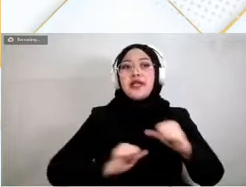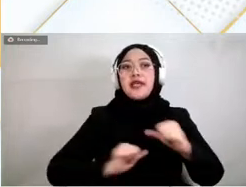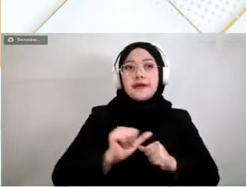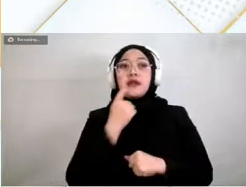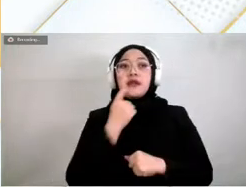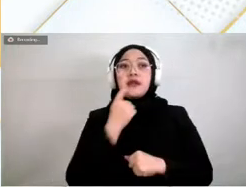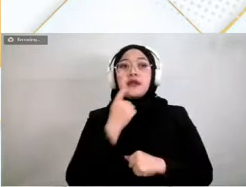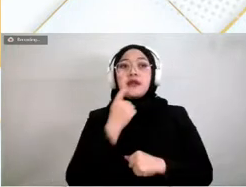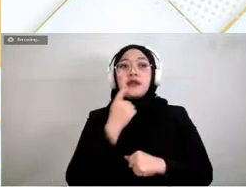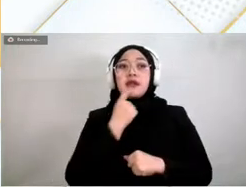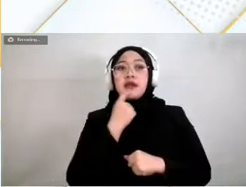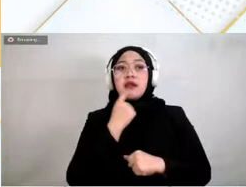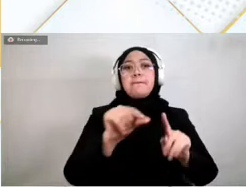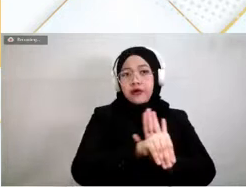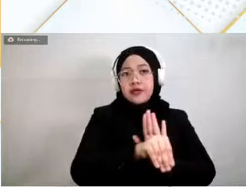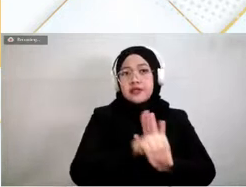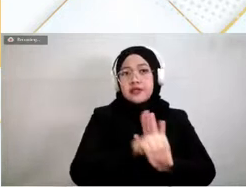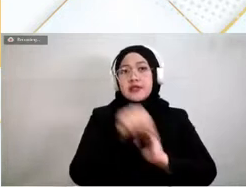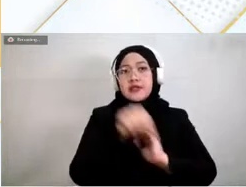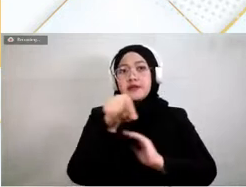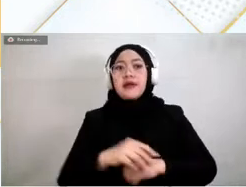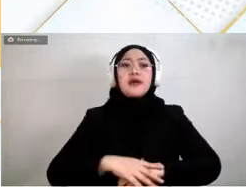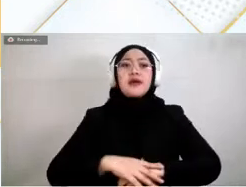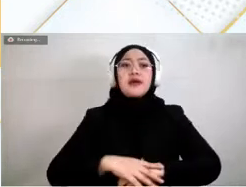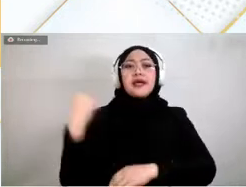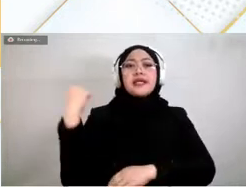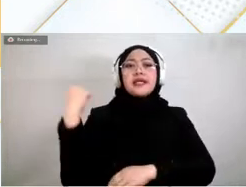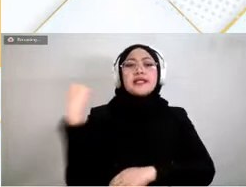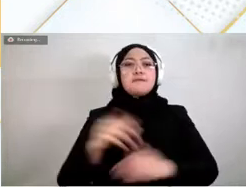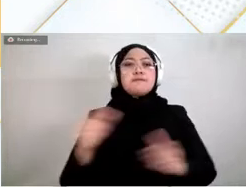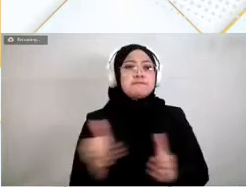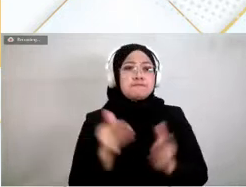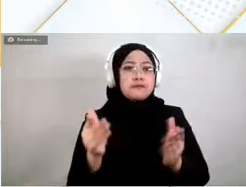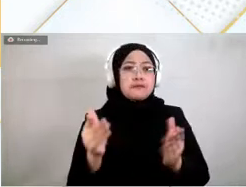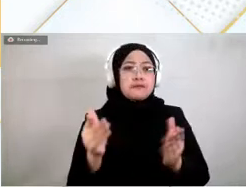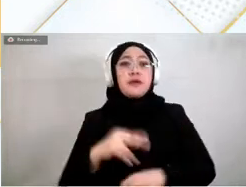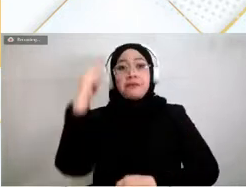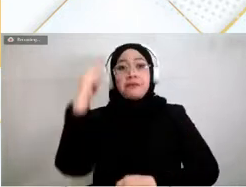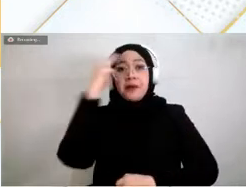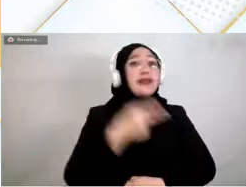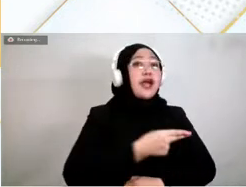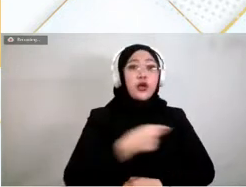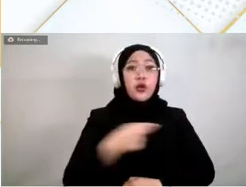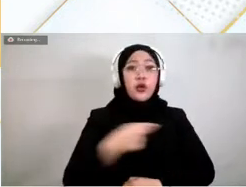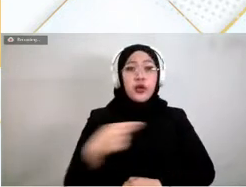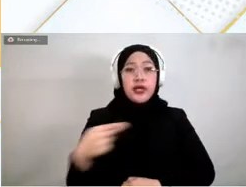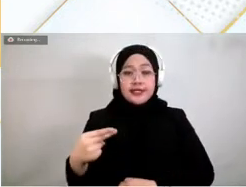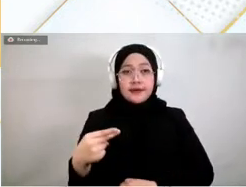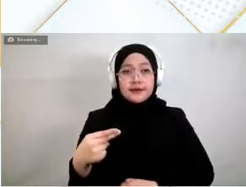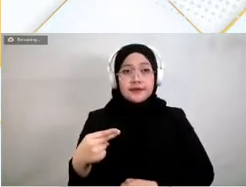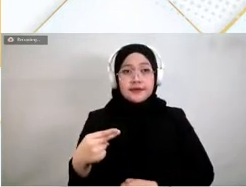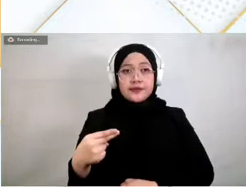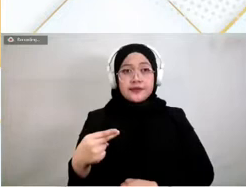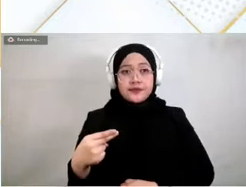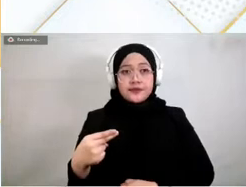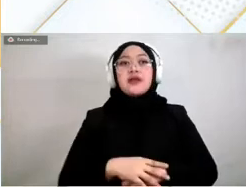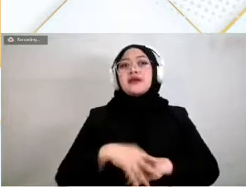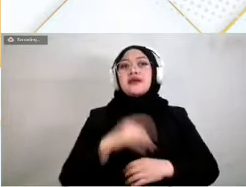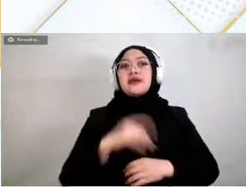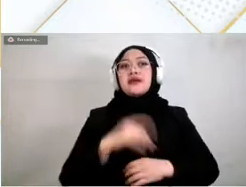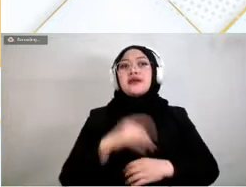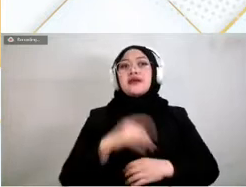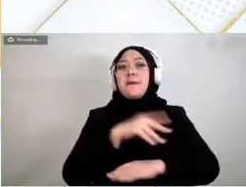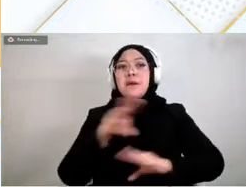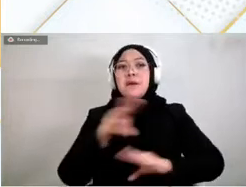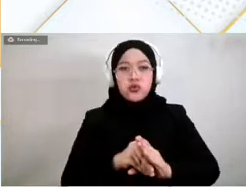Papua Province, for instance, the government of Indonesia utilizes in its national criminal law